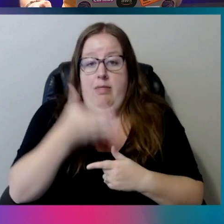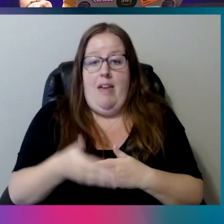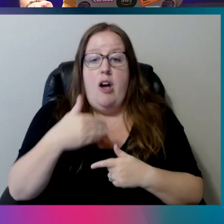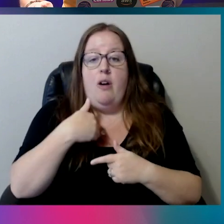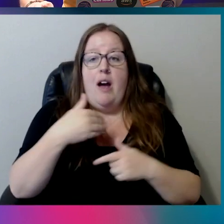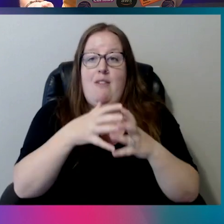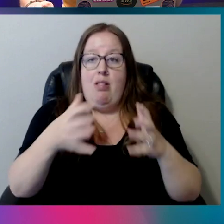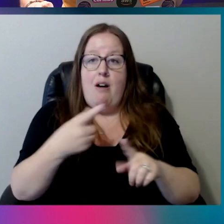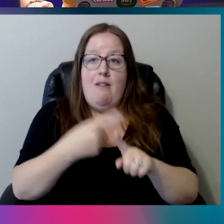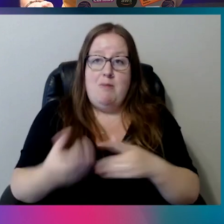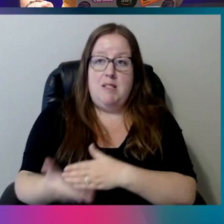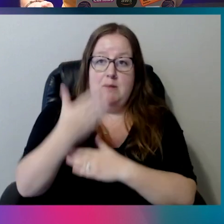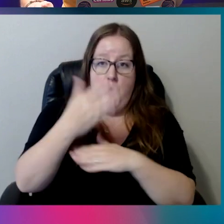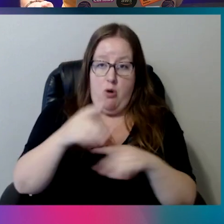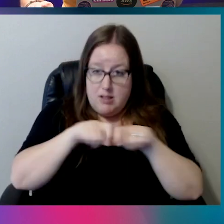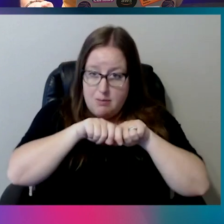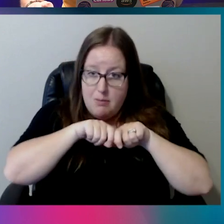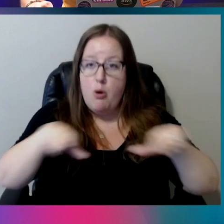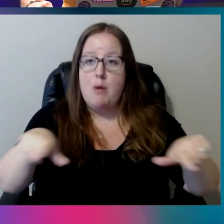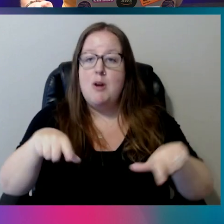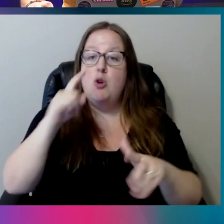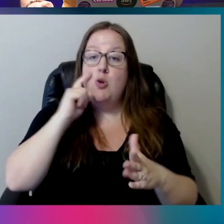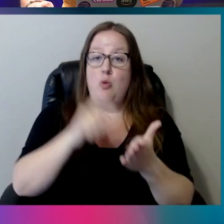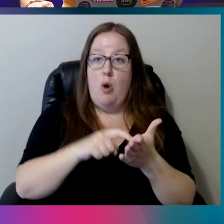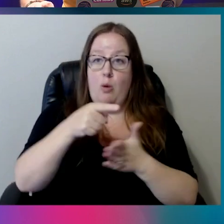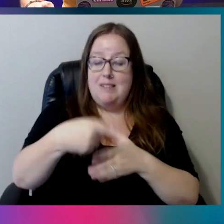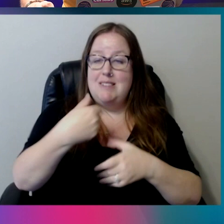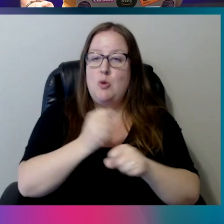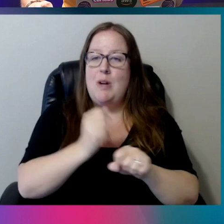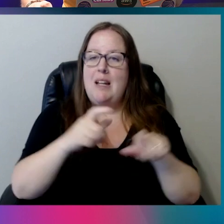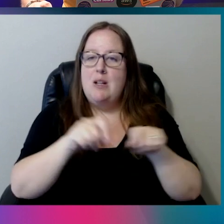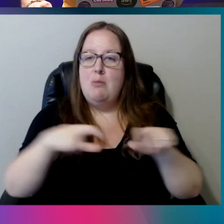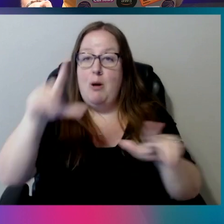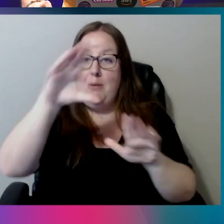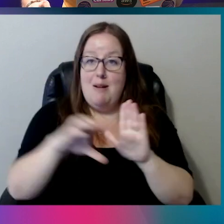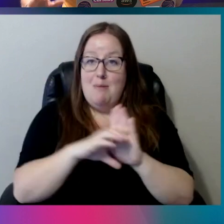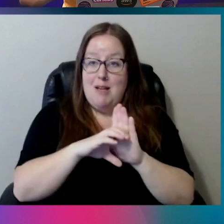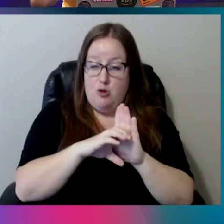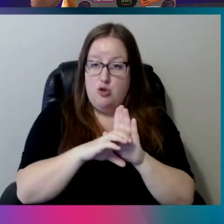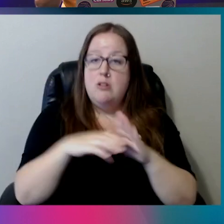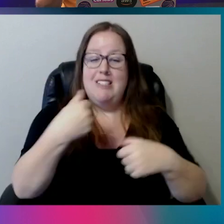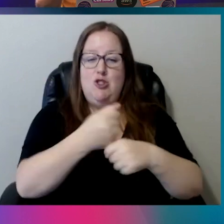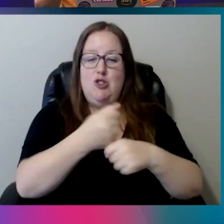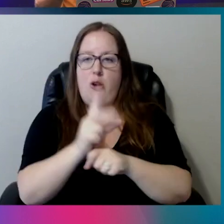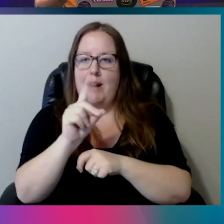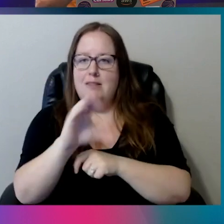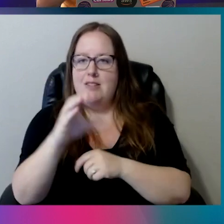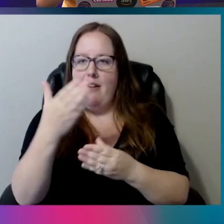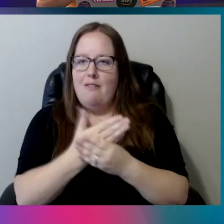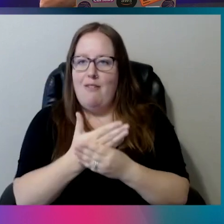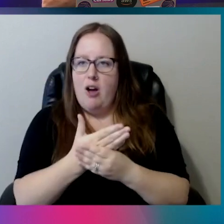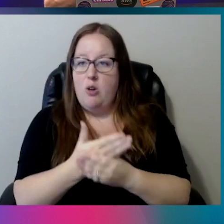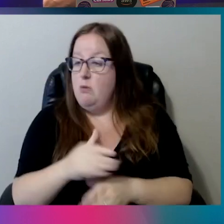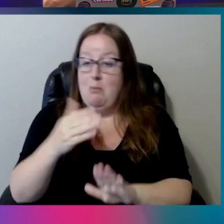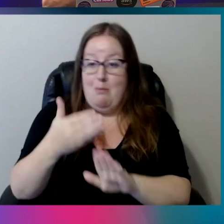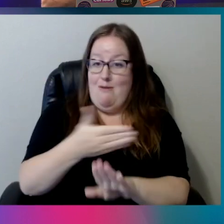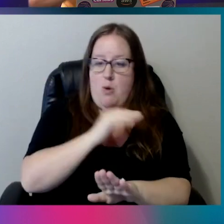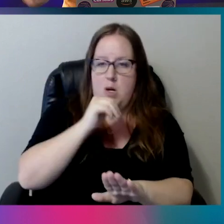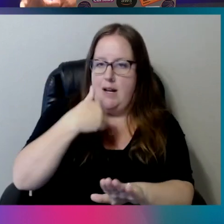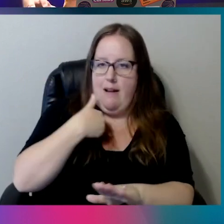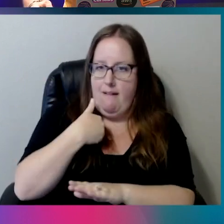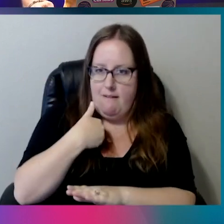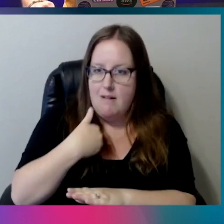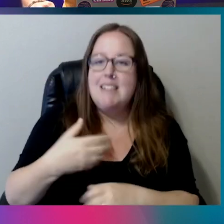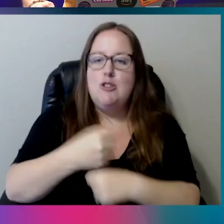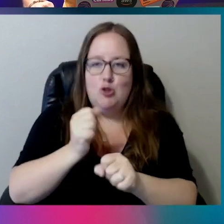deployment that I did where you'll notice it says creating deployment image, and it said generating Docker file. This project didn't have a Docker file. Toolkit generated it for me.